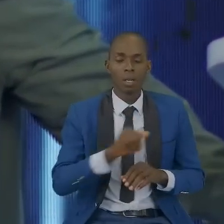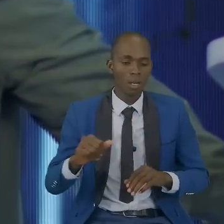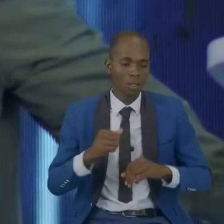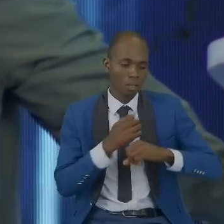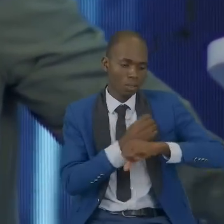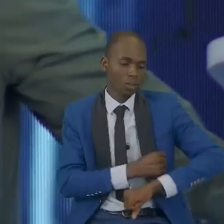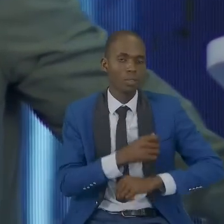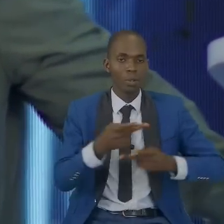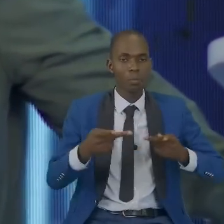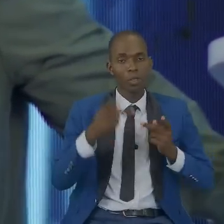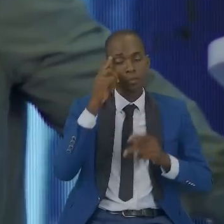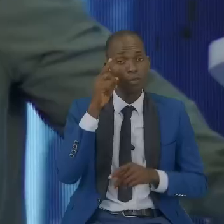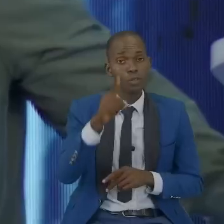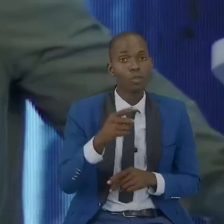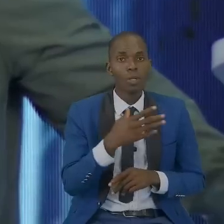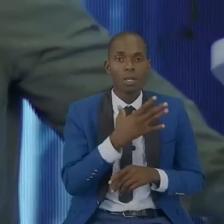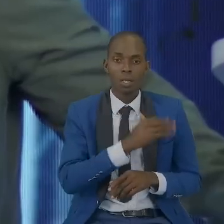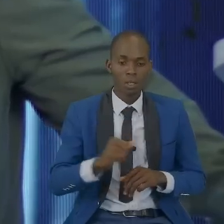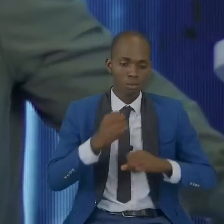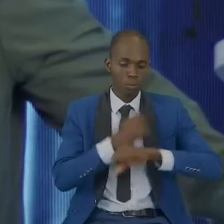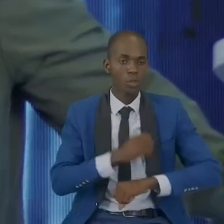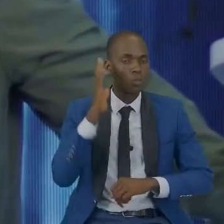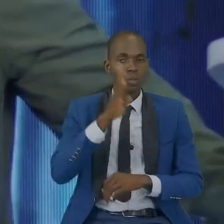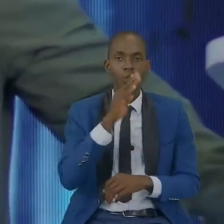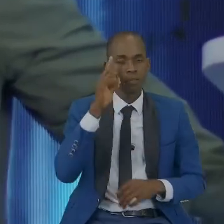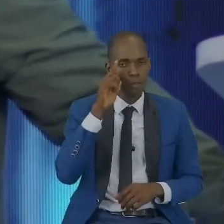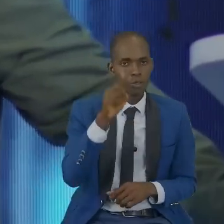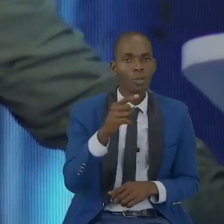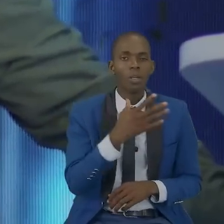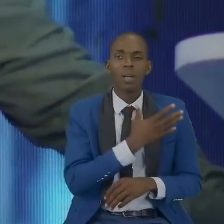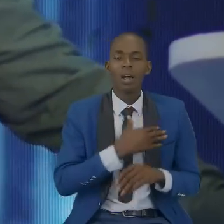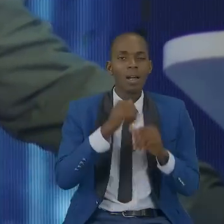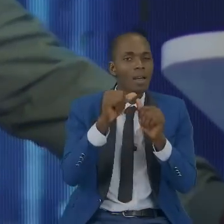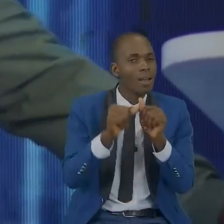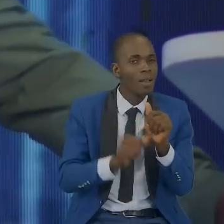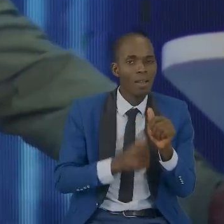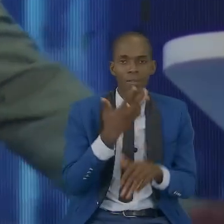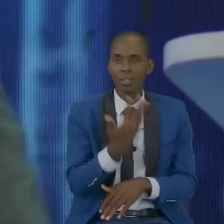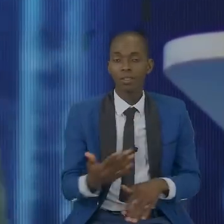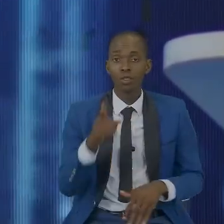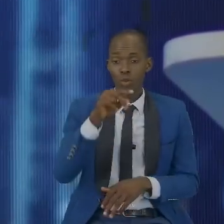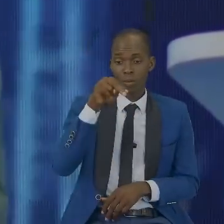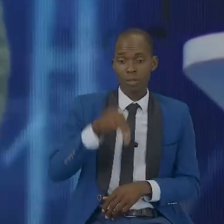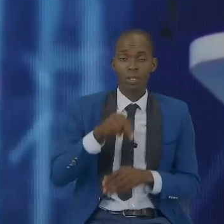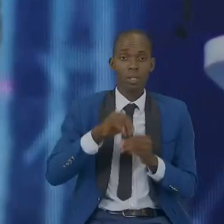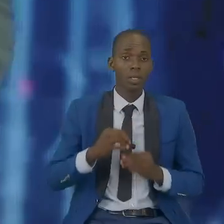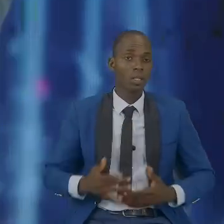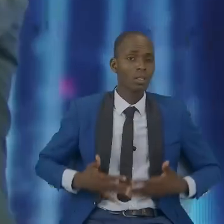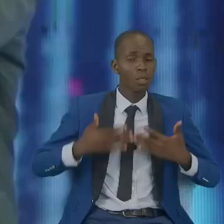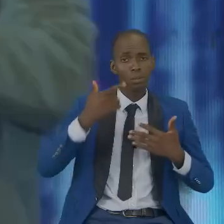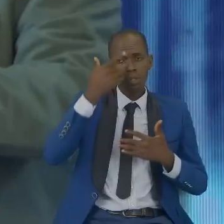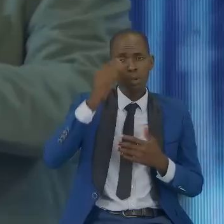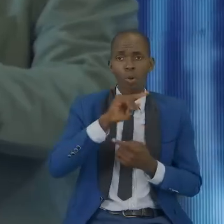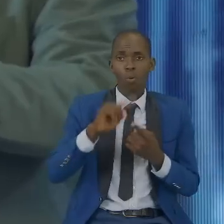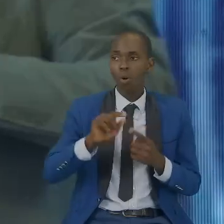you, and protection will be for you, and everything you need in life. Because when others